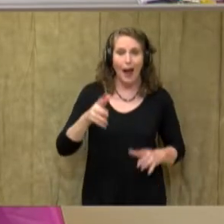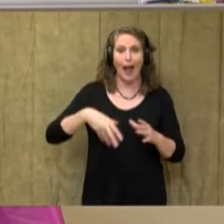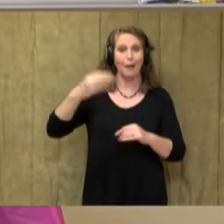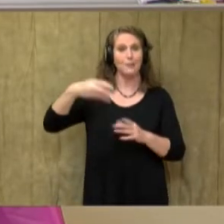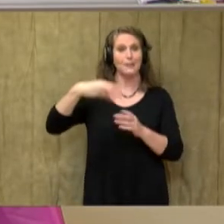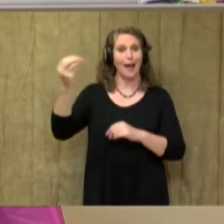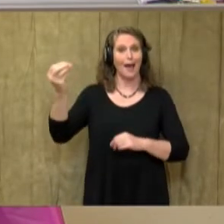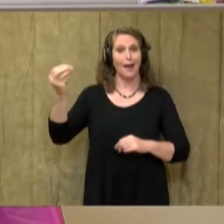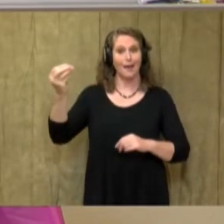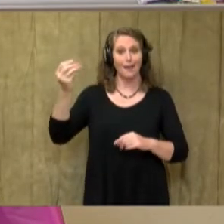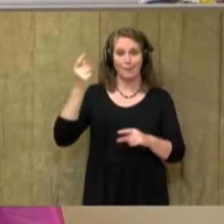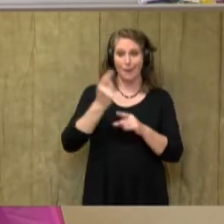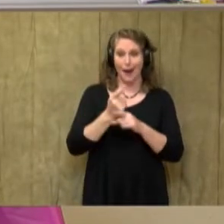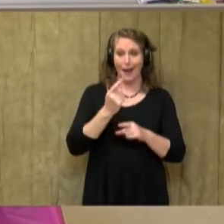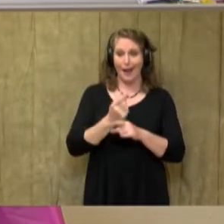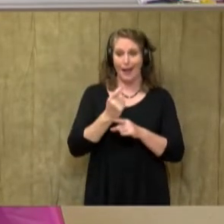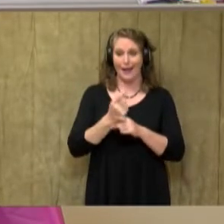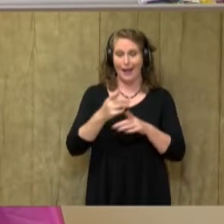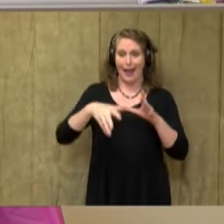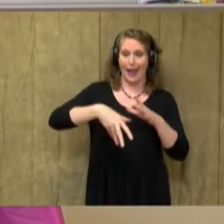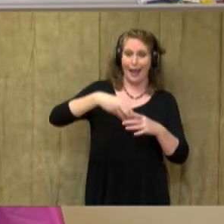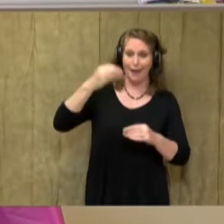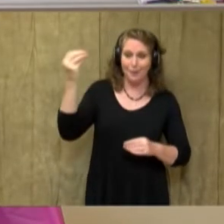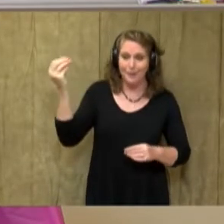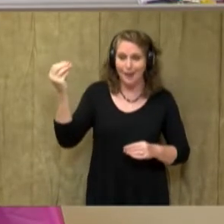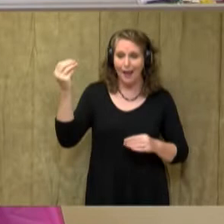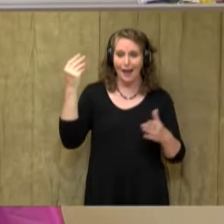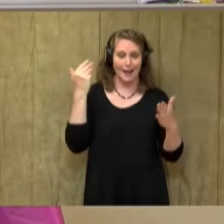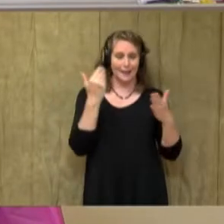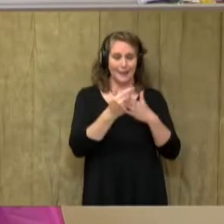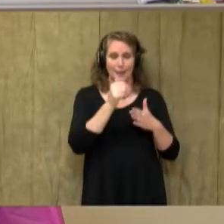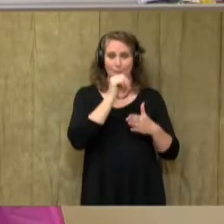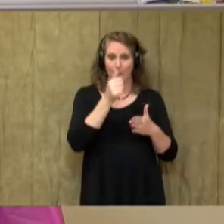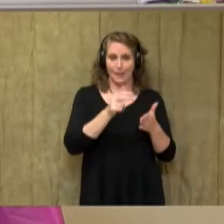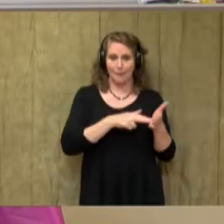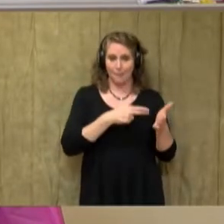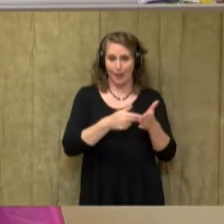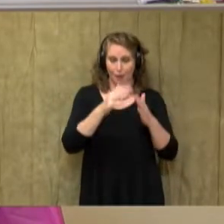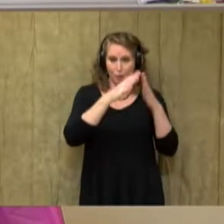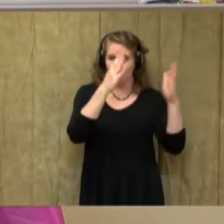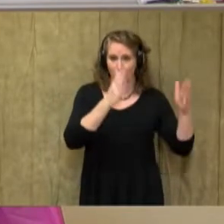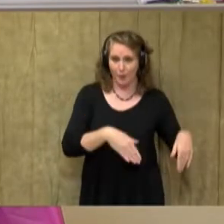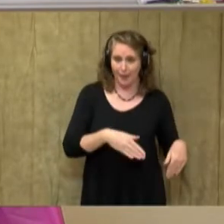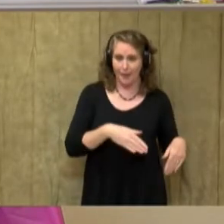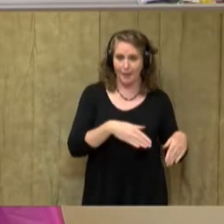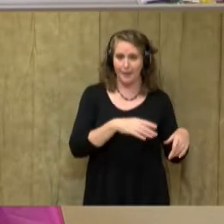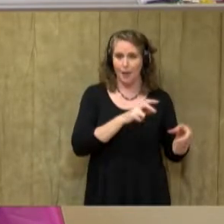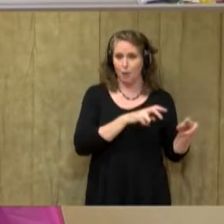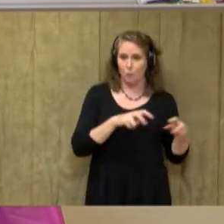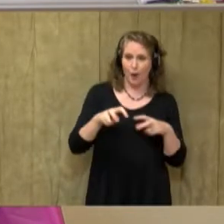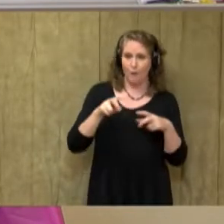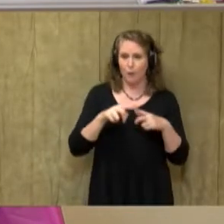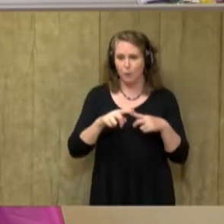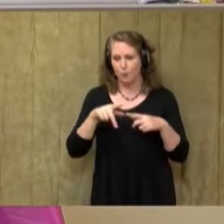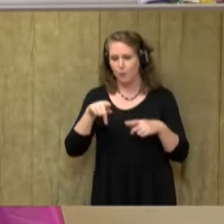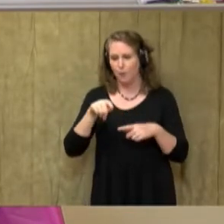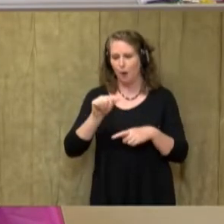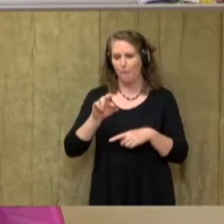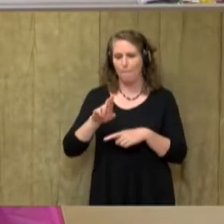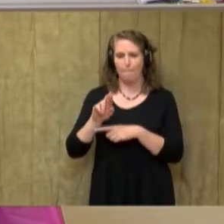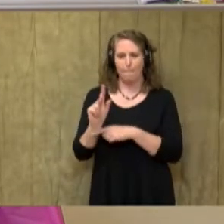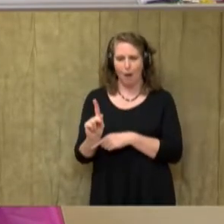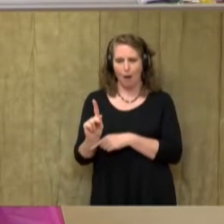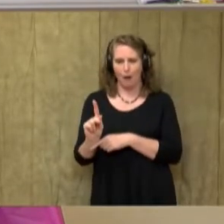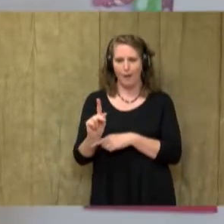outside, right? Yes, so it was outside near Peanut Butter's house. They kind of traveled to what it looked like a little park